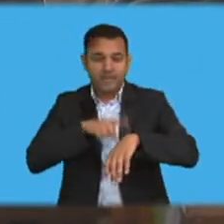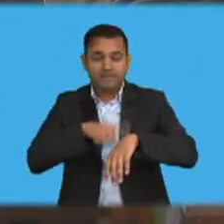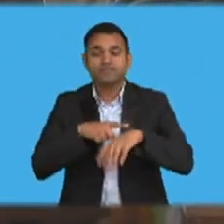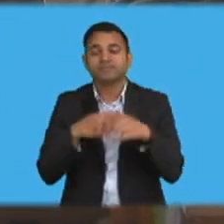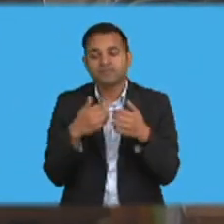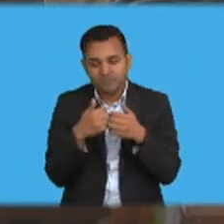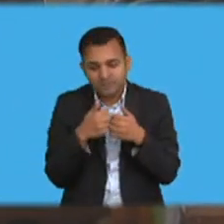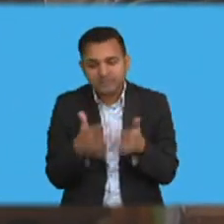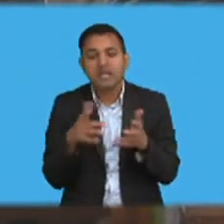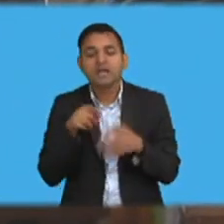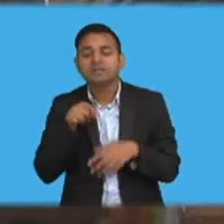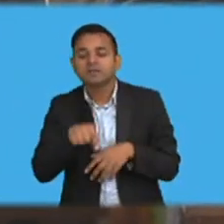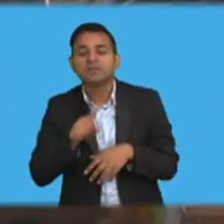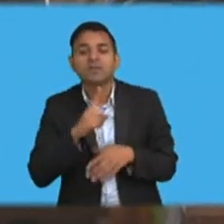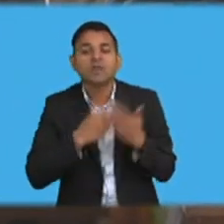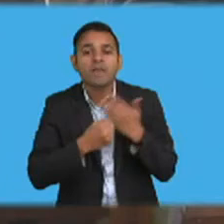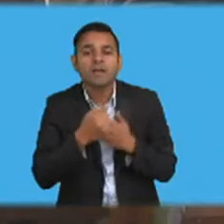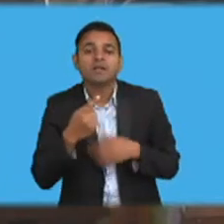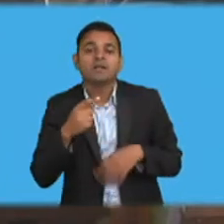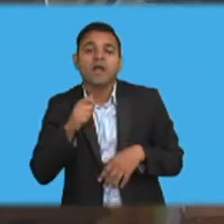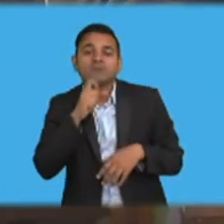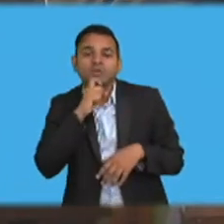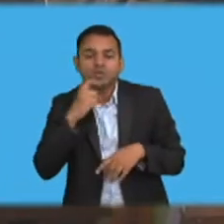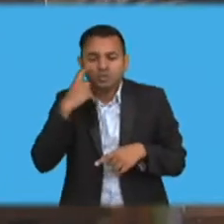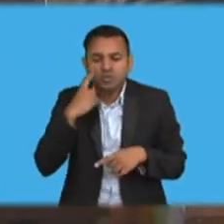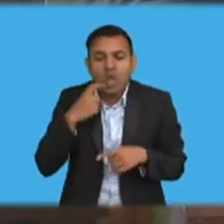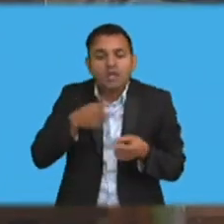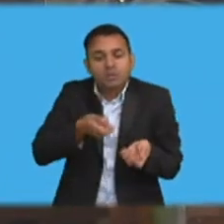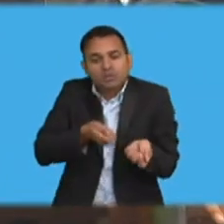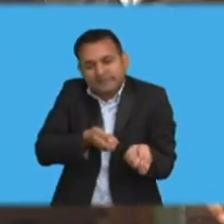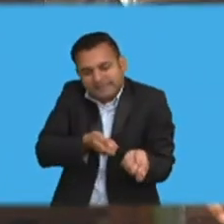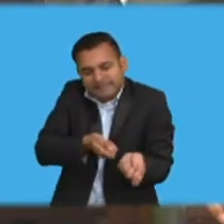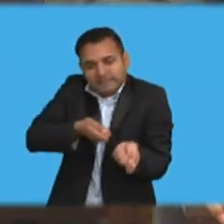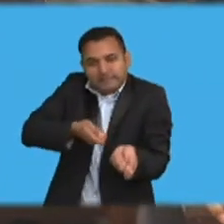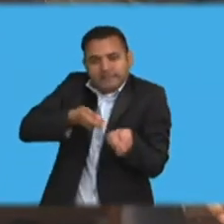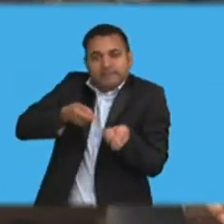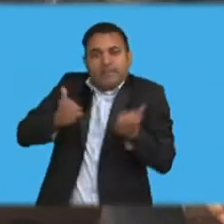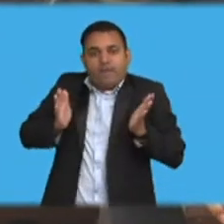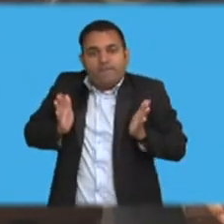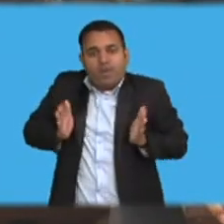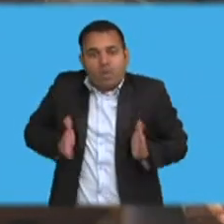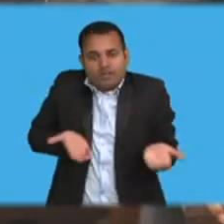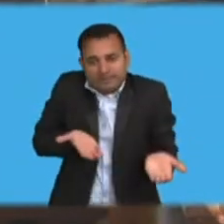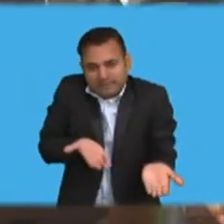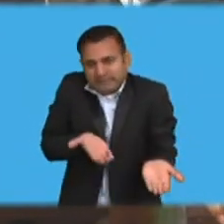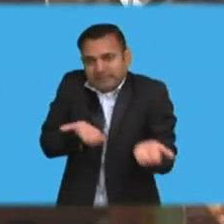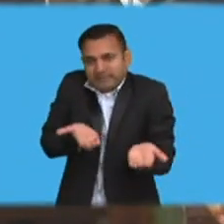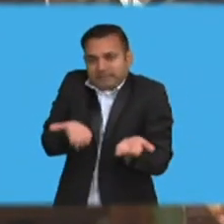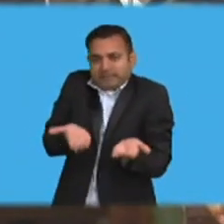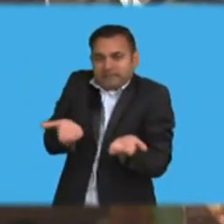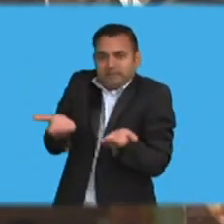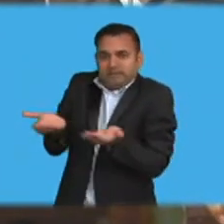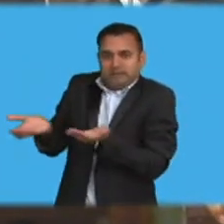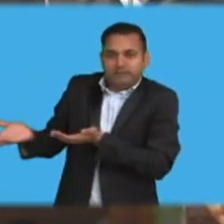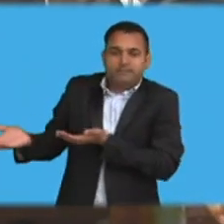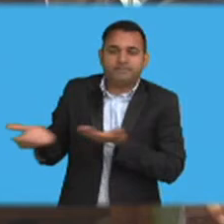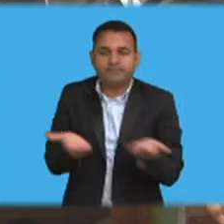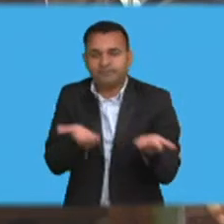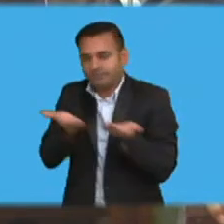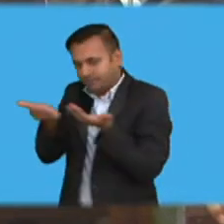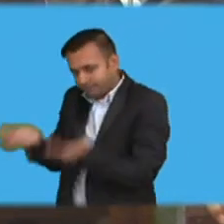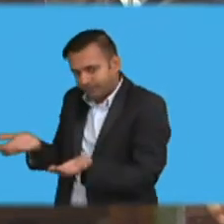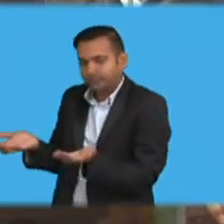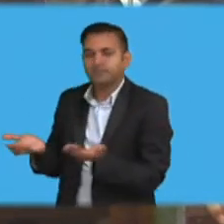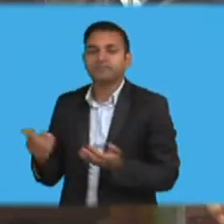the retrieval of the bodies, collection of evidence, and the continuation of the investigation. Madam Speaker,